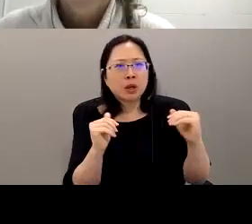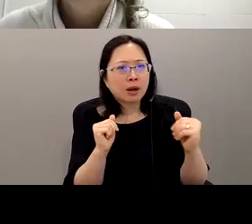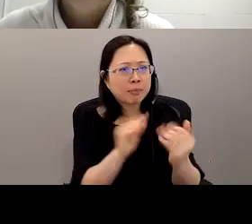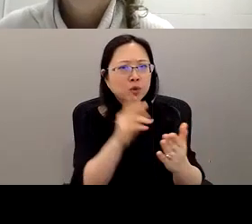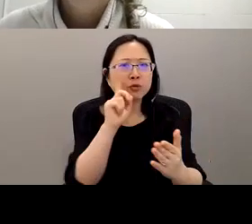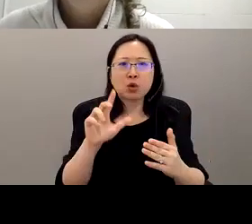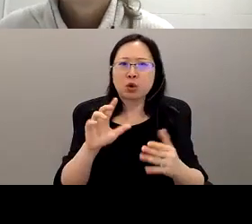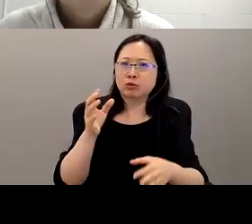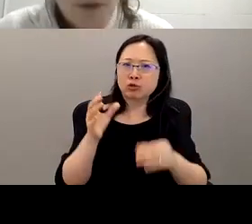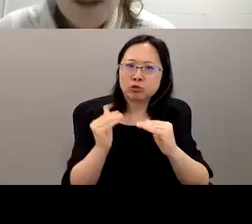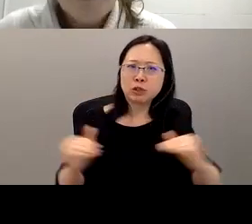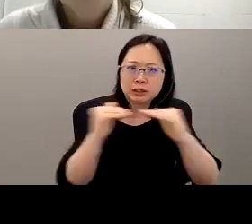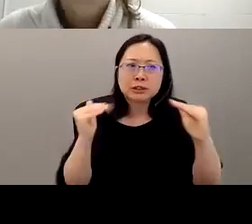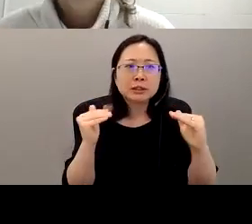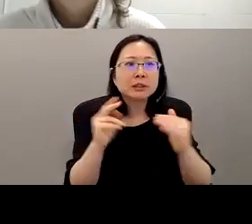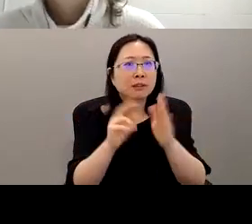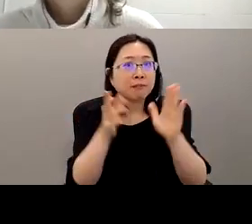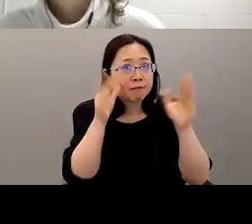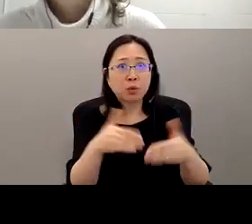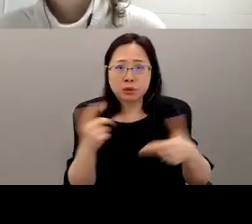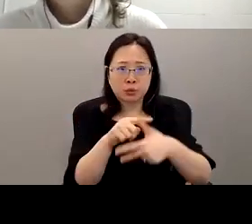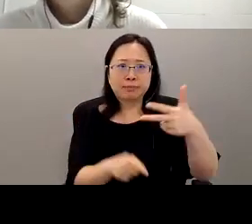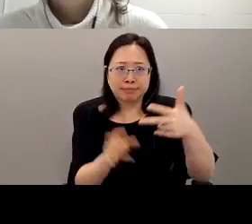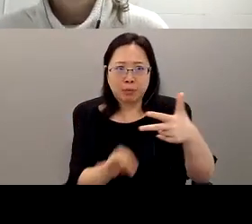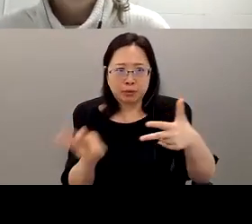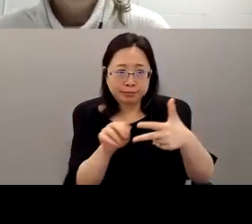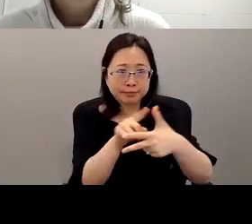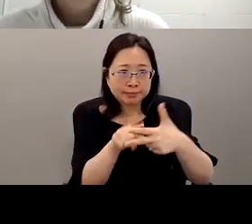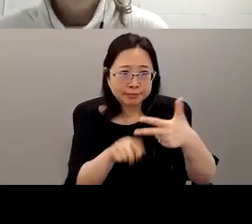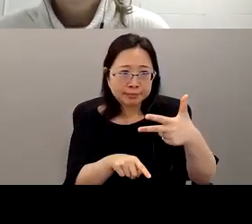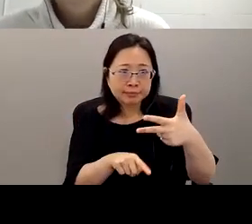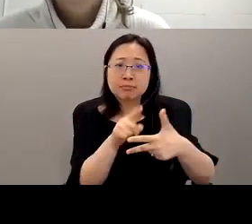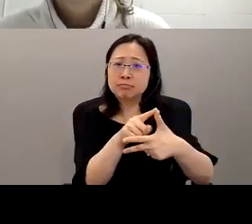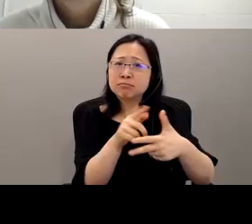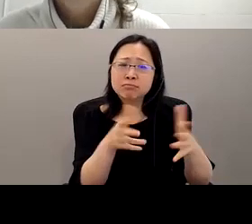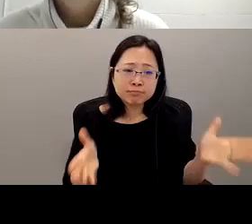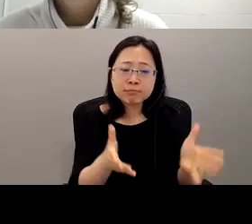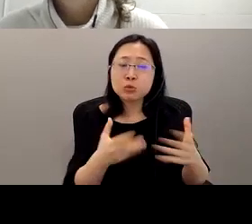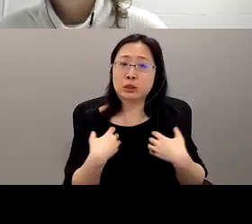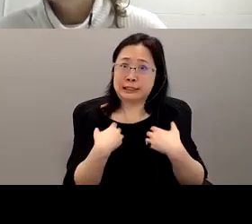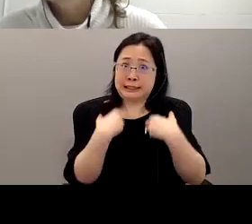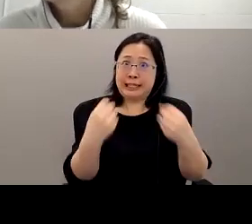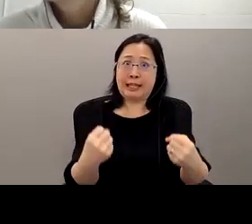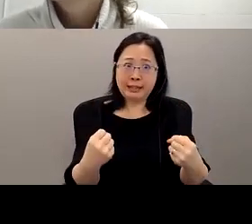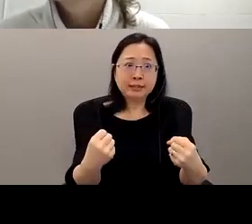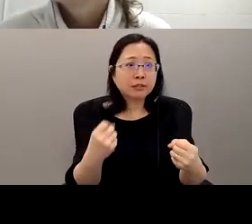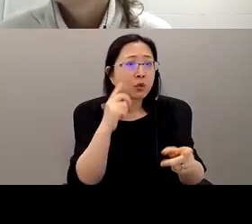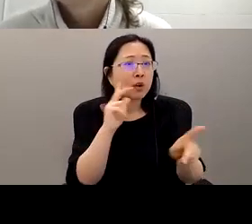that emphasizes three things. We emphasize healing in those who have been